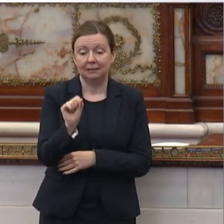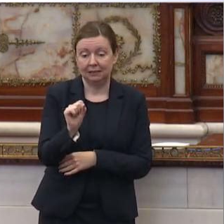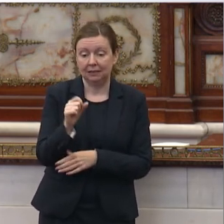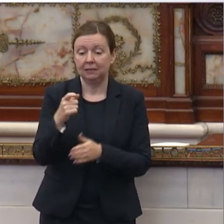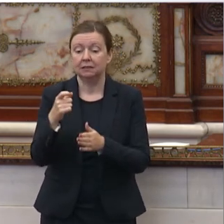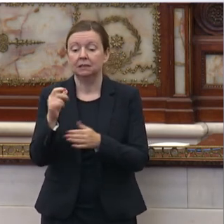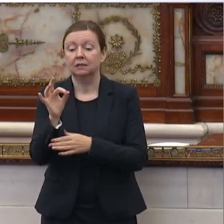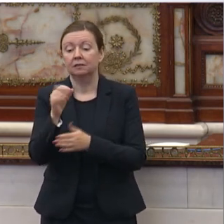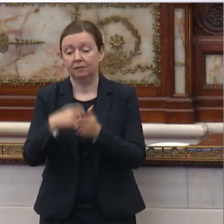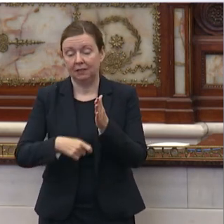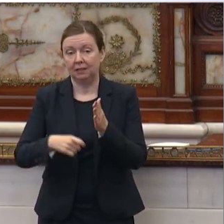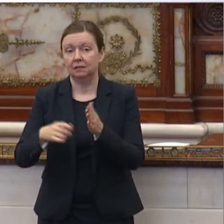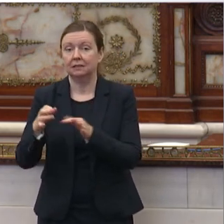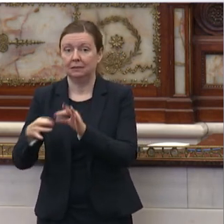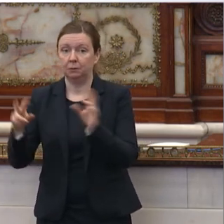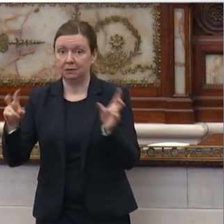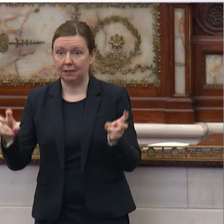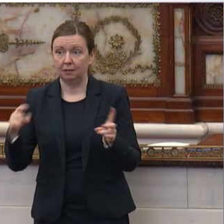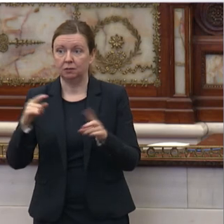simple title 2,